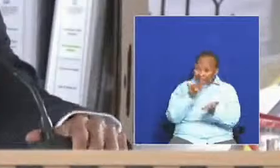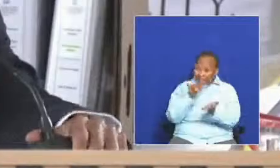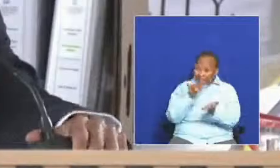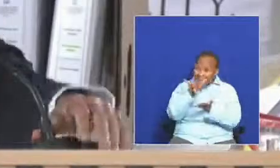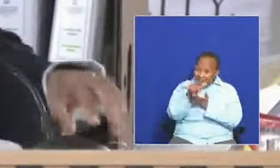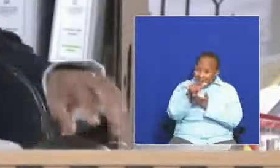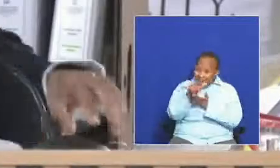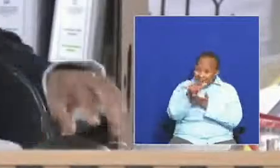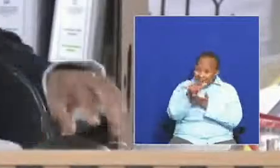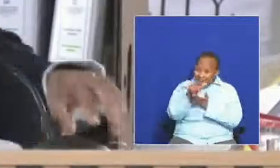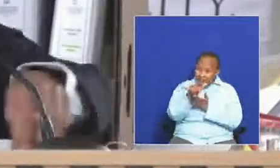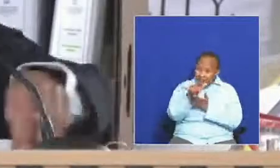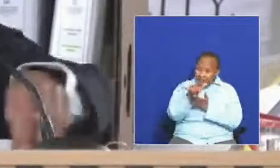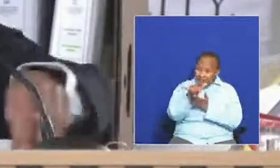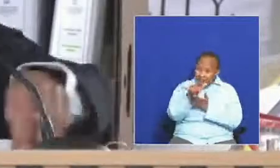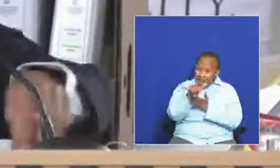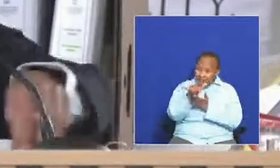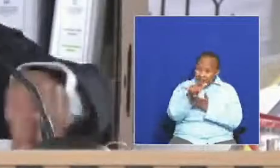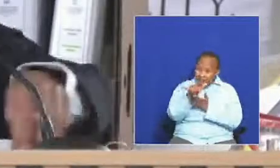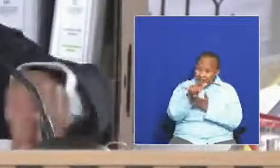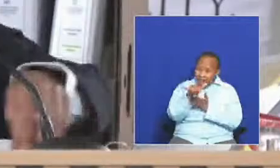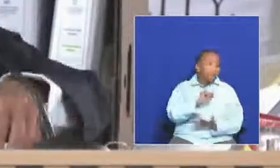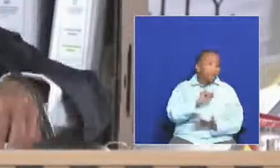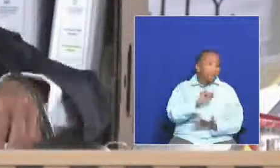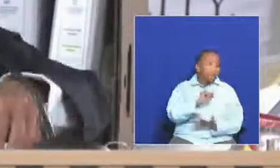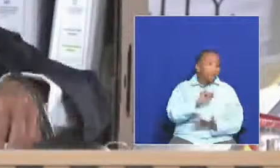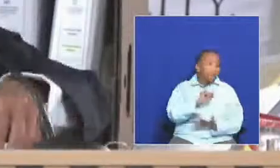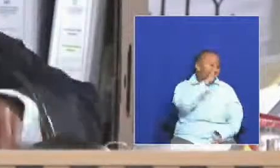between a company,